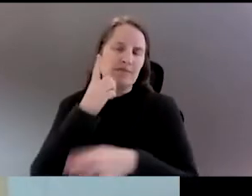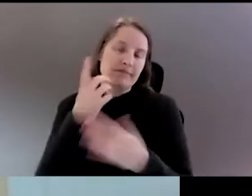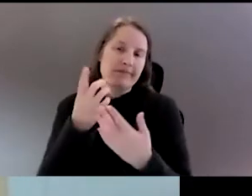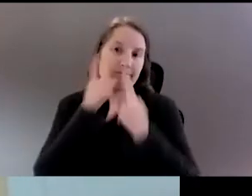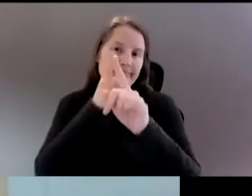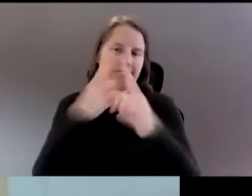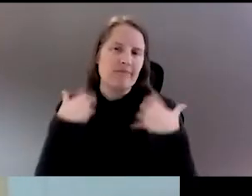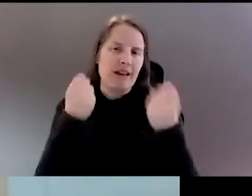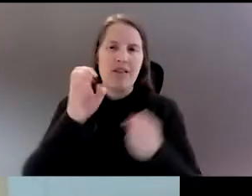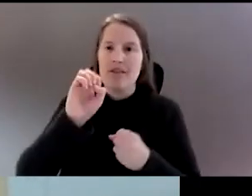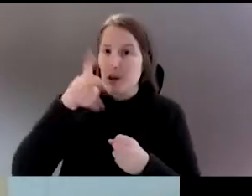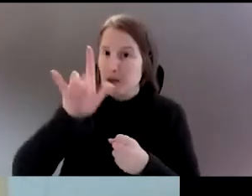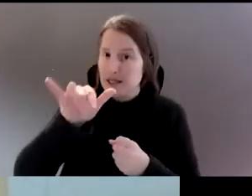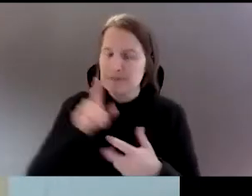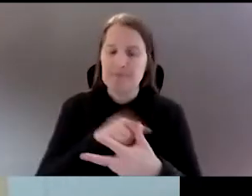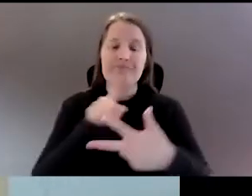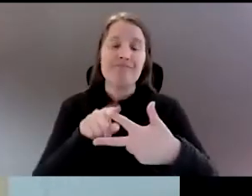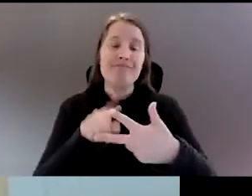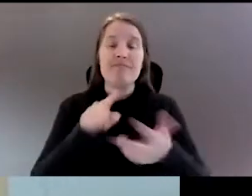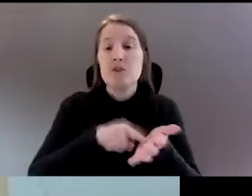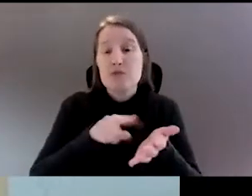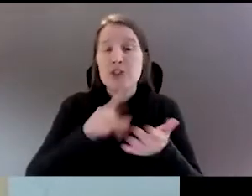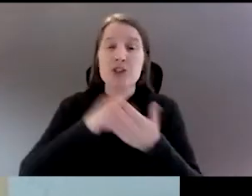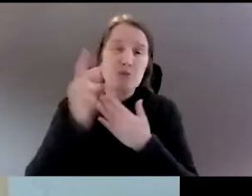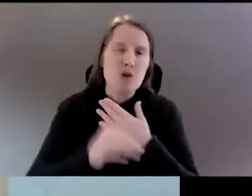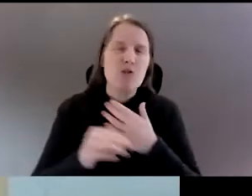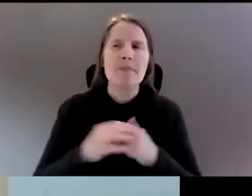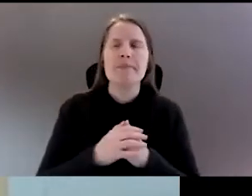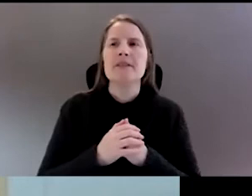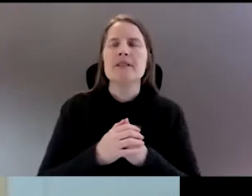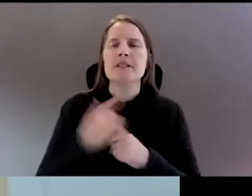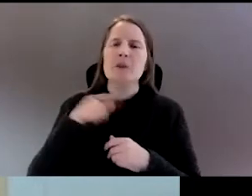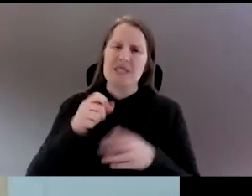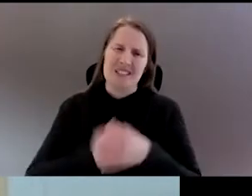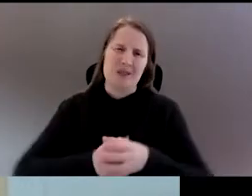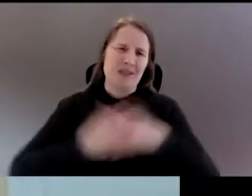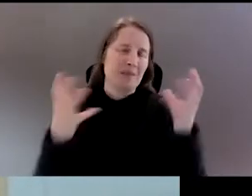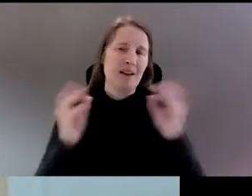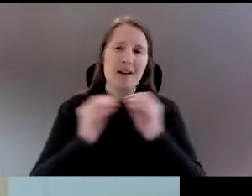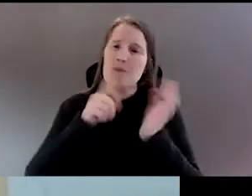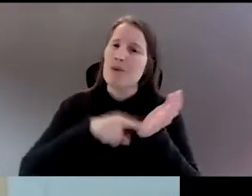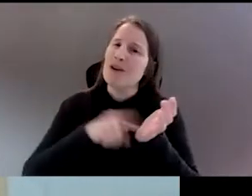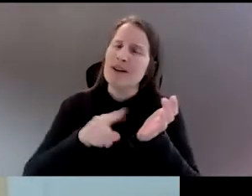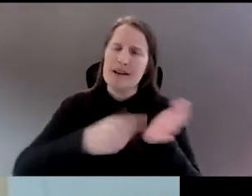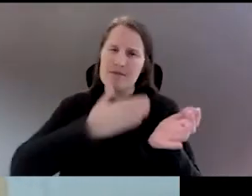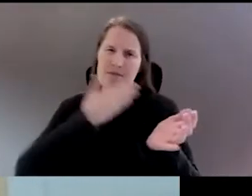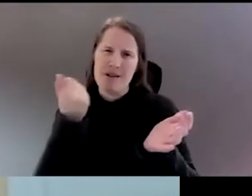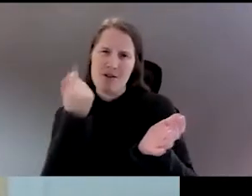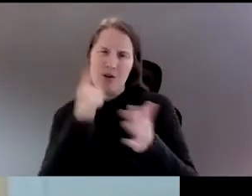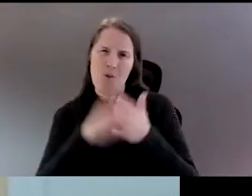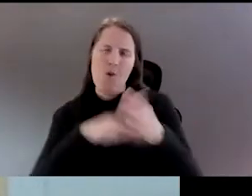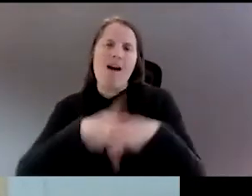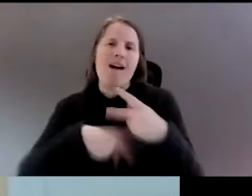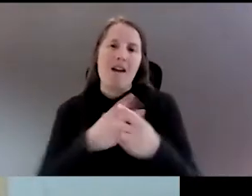is really in research and programs, and we need to expand our research to better understand what kinds of programs work well with